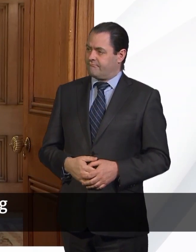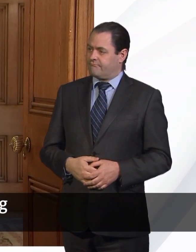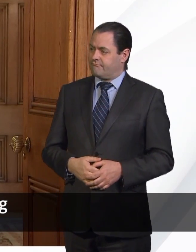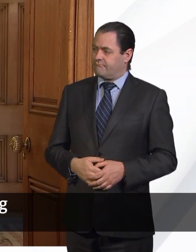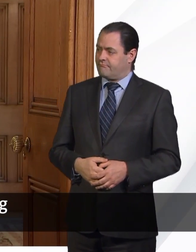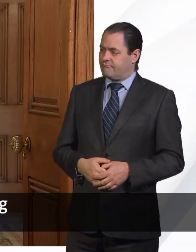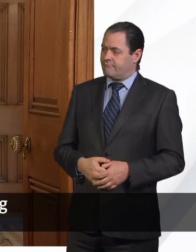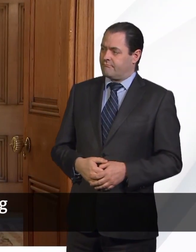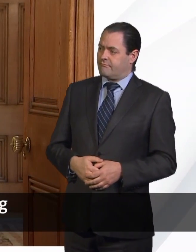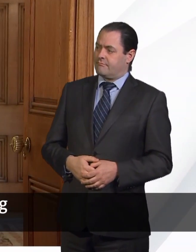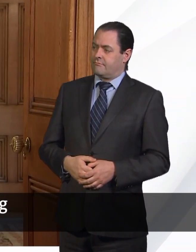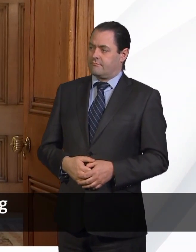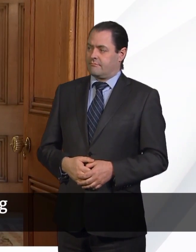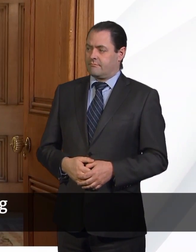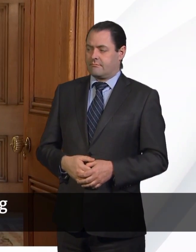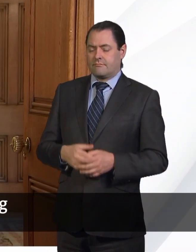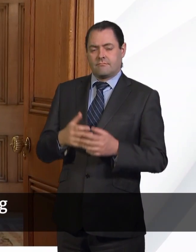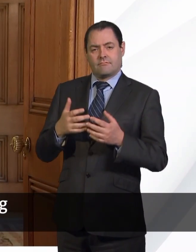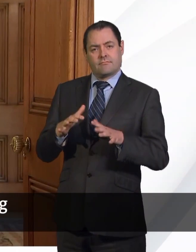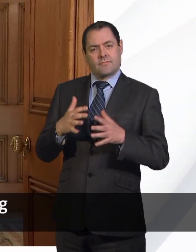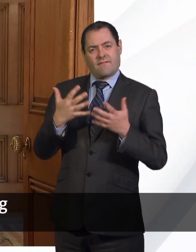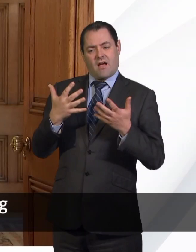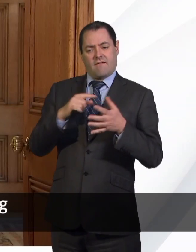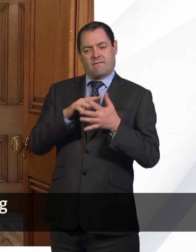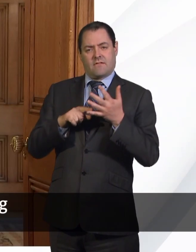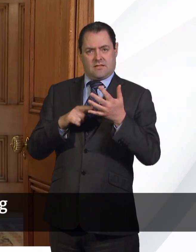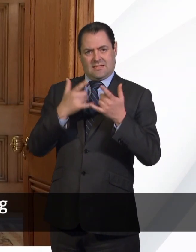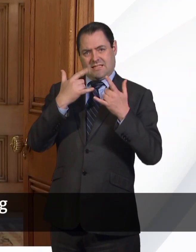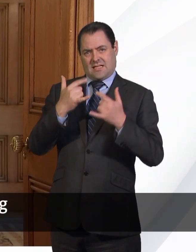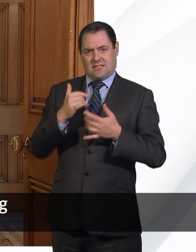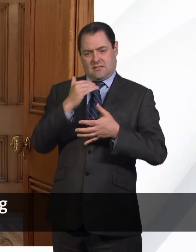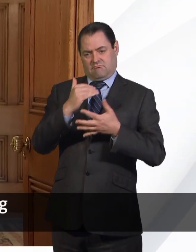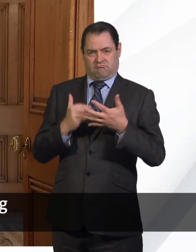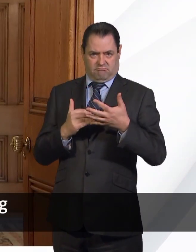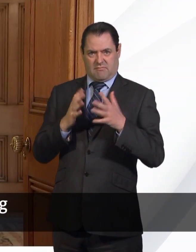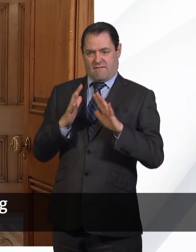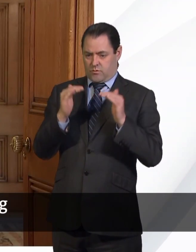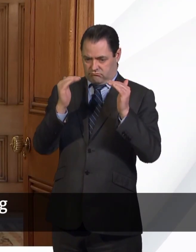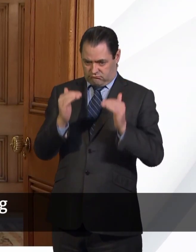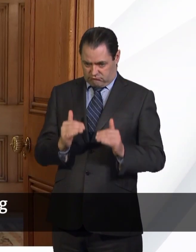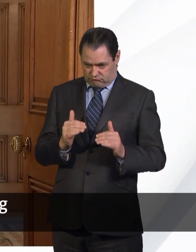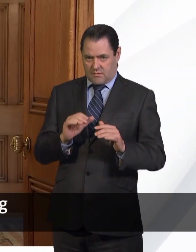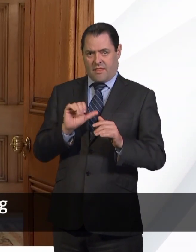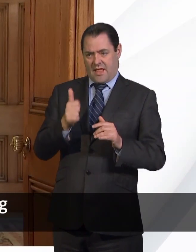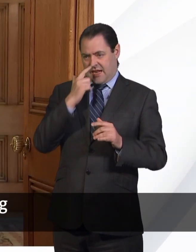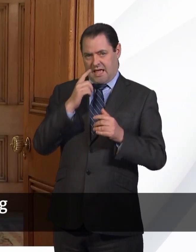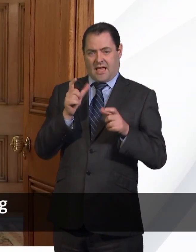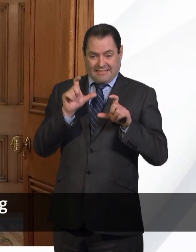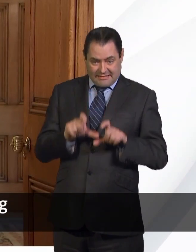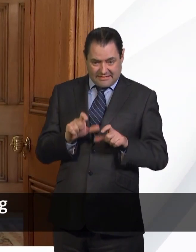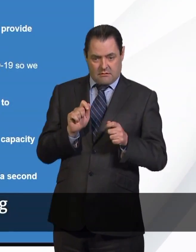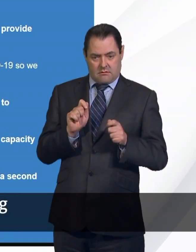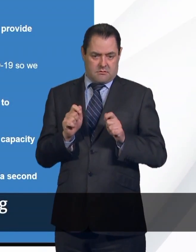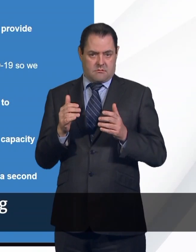As you know, we've set 5 tests which must be met before adjusting the lockdown, as set out on